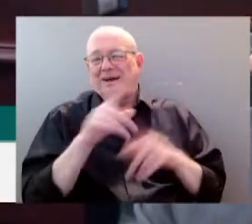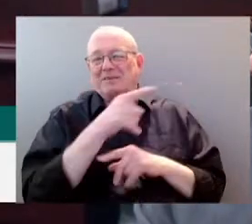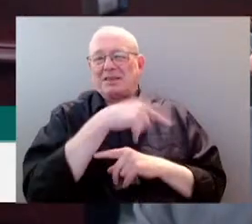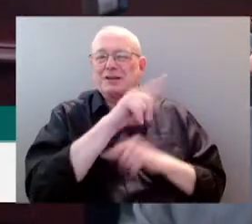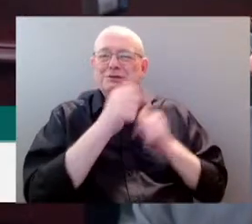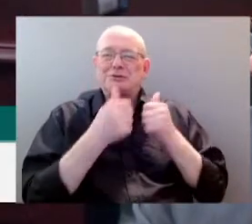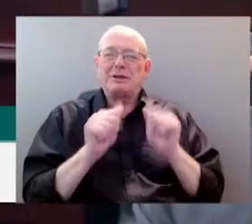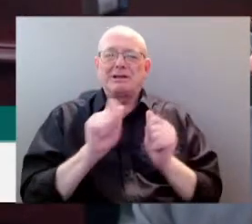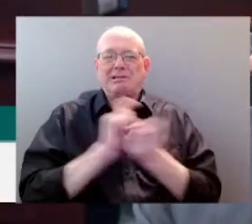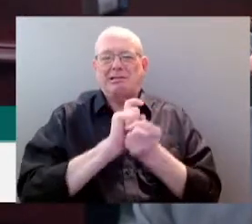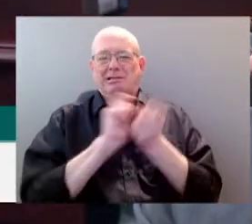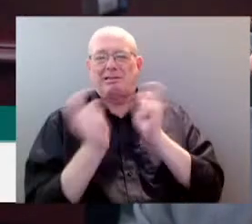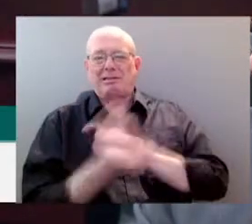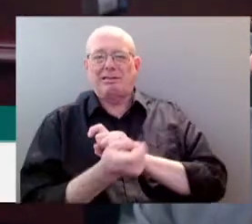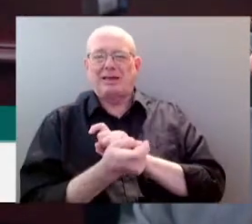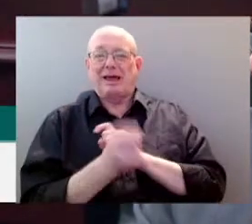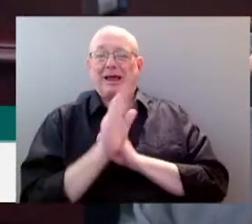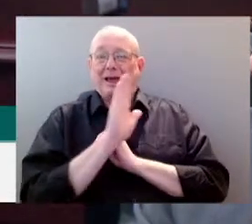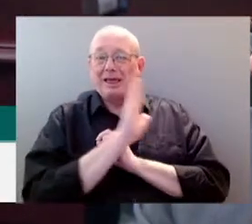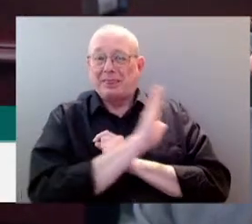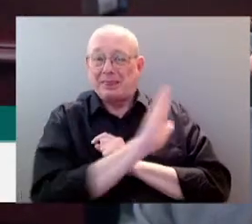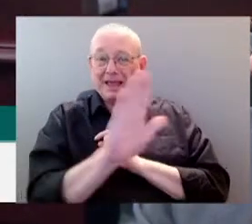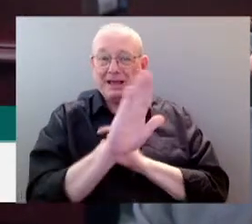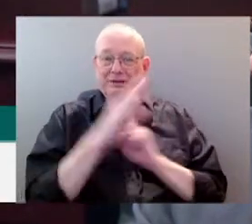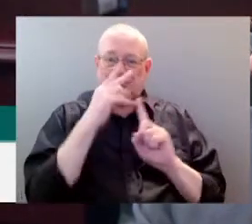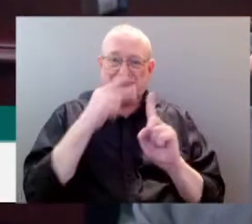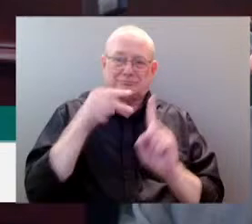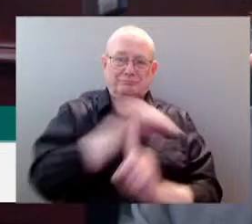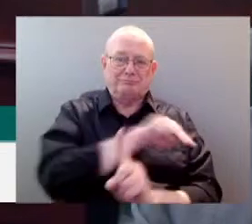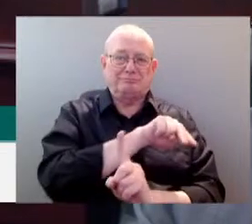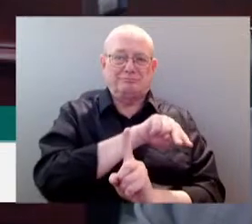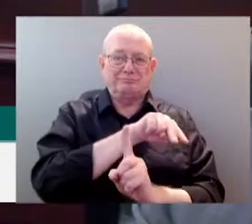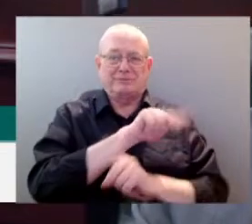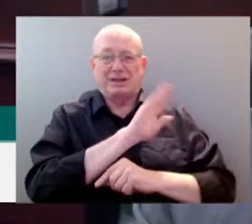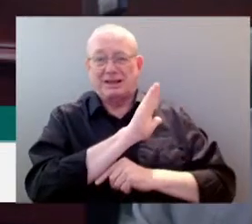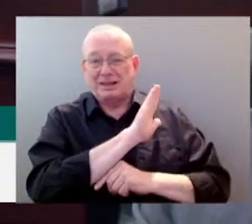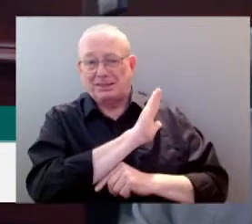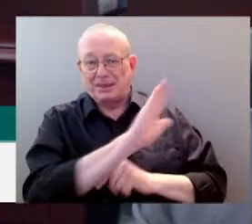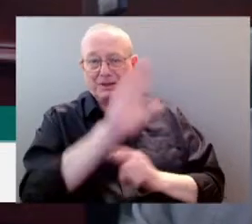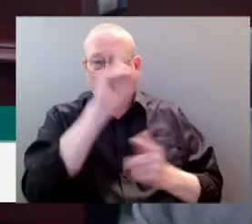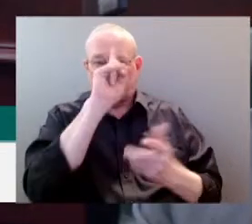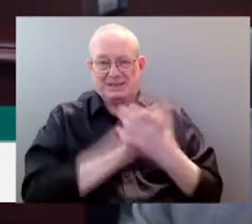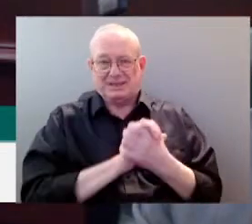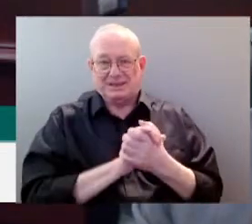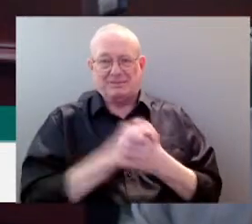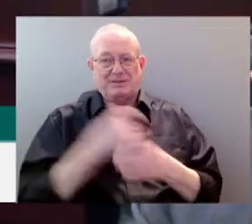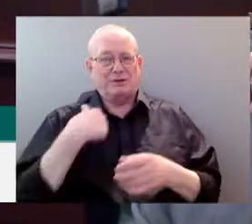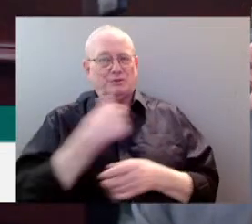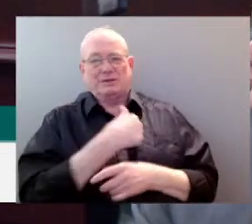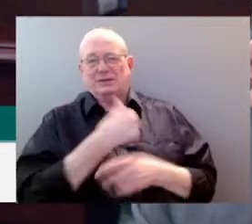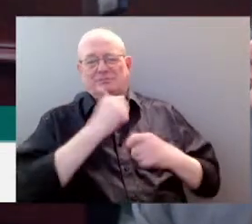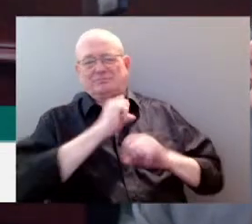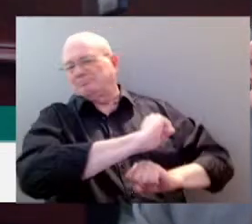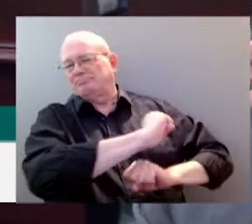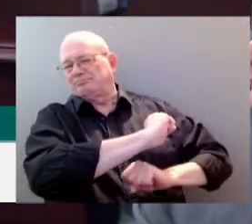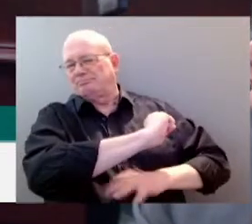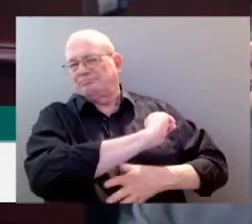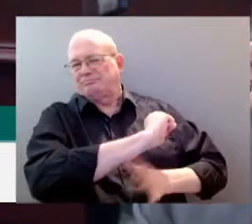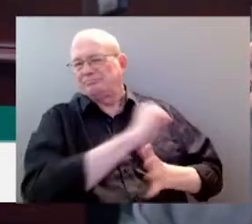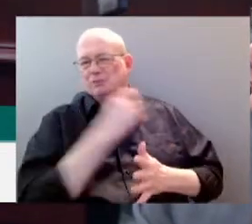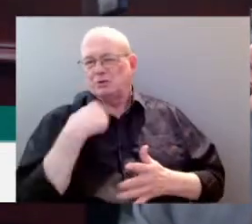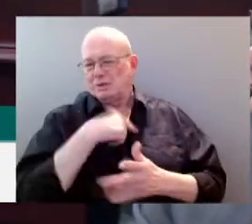ideological viewpoint Mr Speaker we reject that premise we fundamentally believe in giving students a